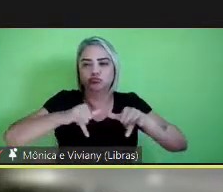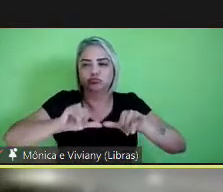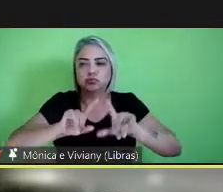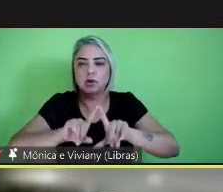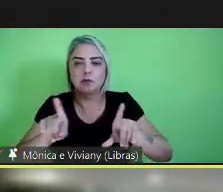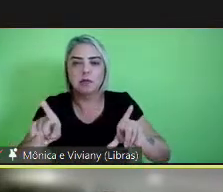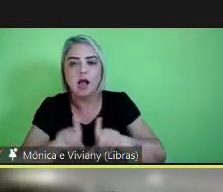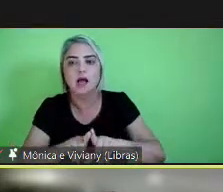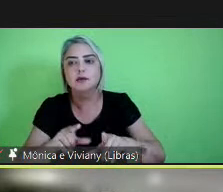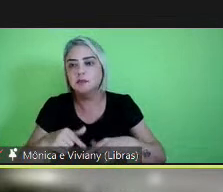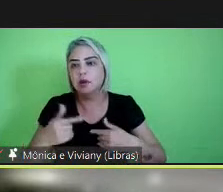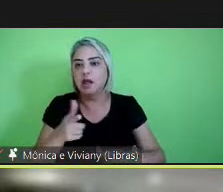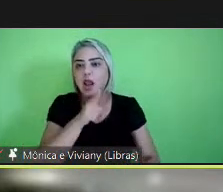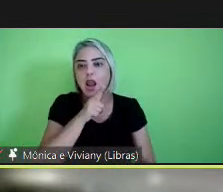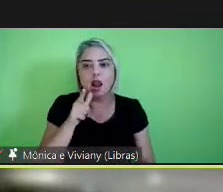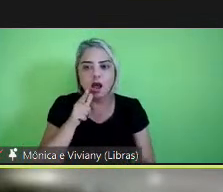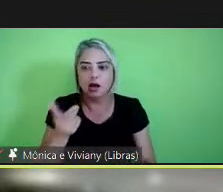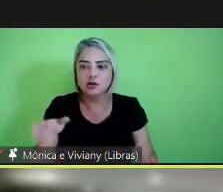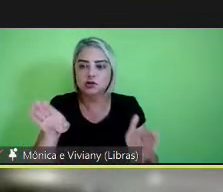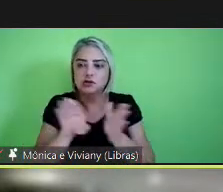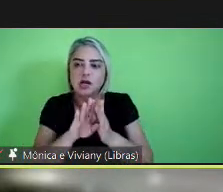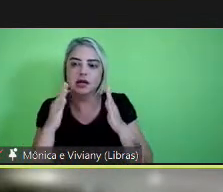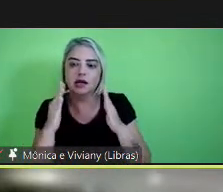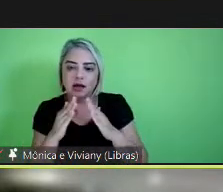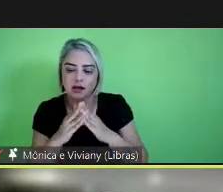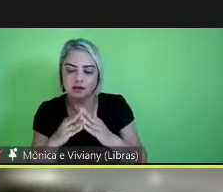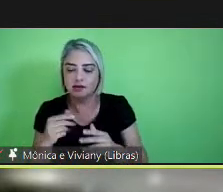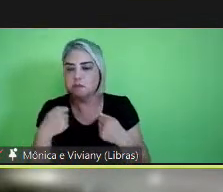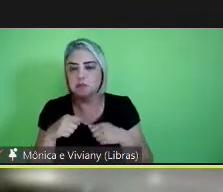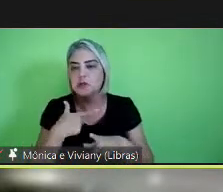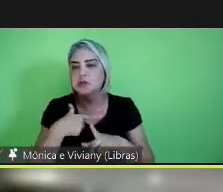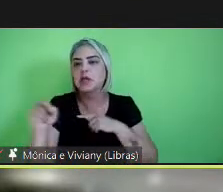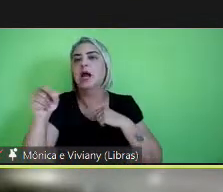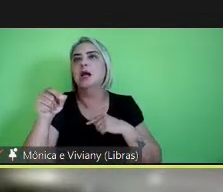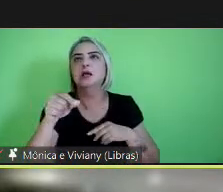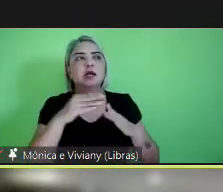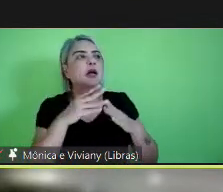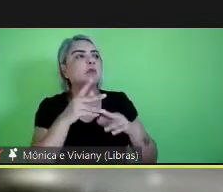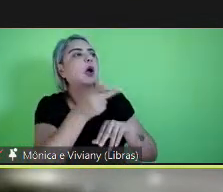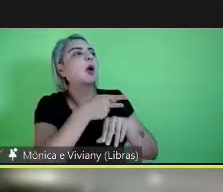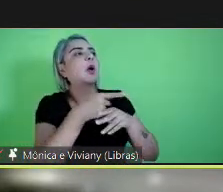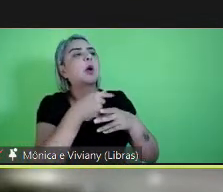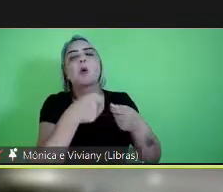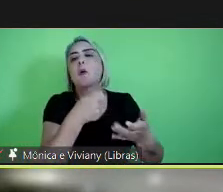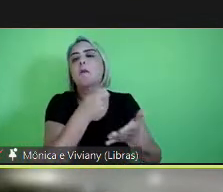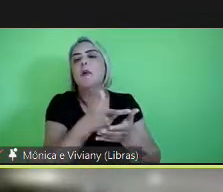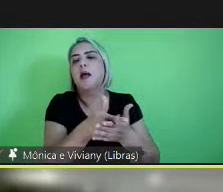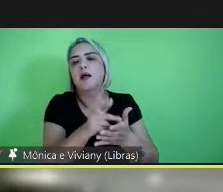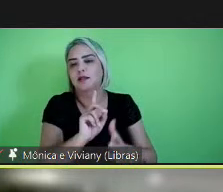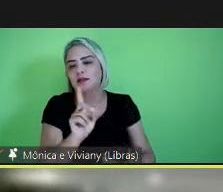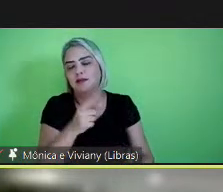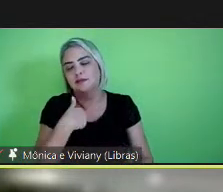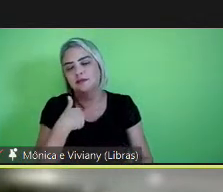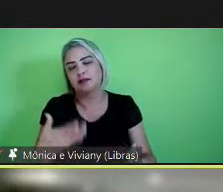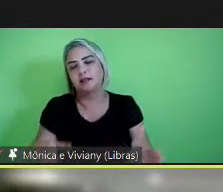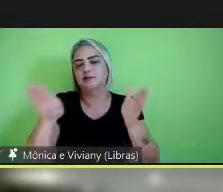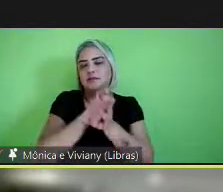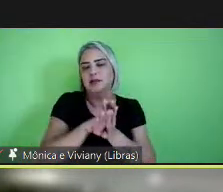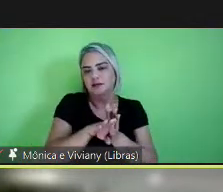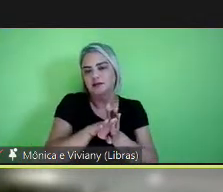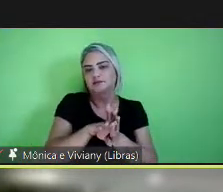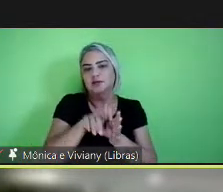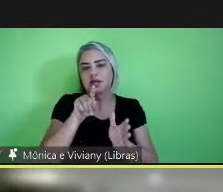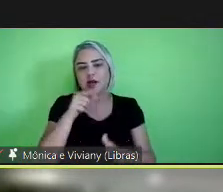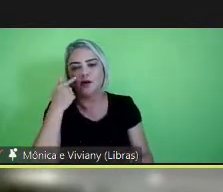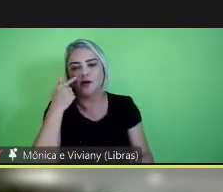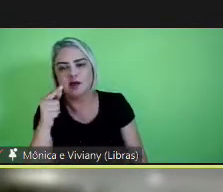don't actually have to move anywhere these days to get all of this food coming in. And when you go around your towns and your